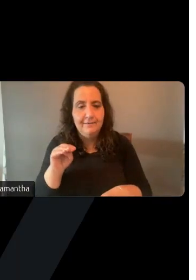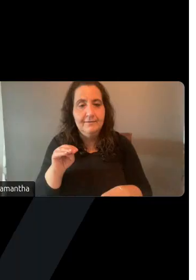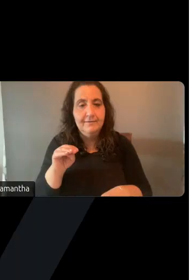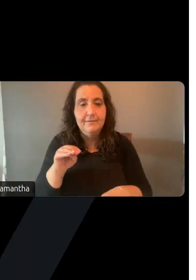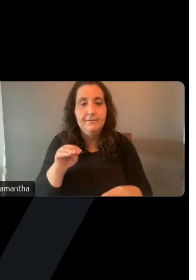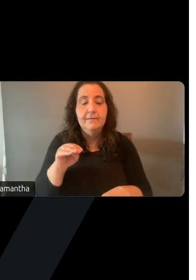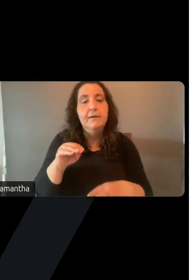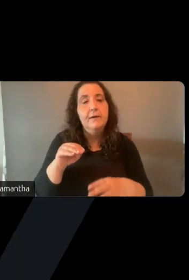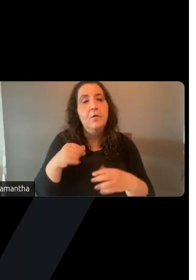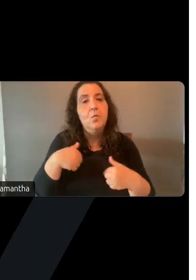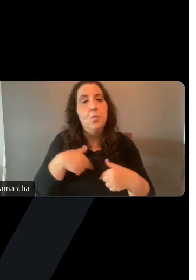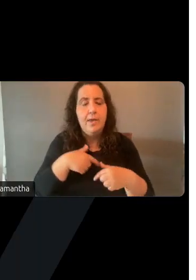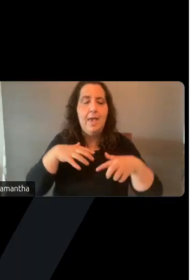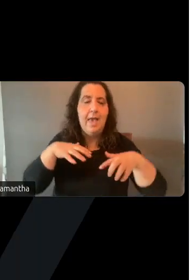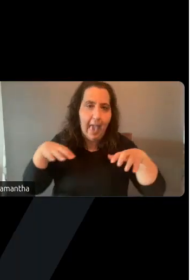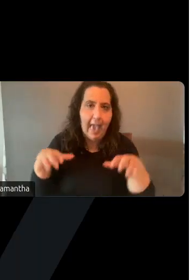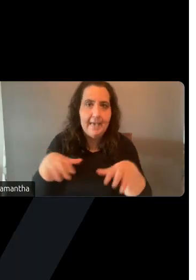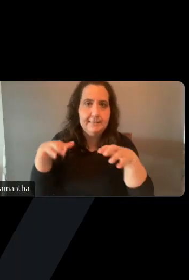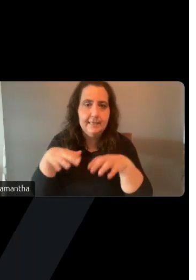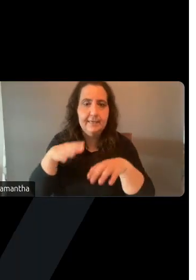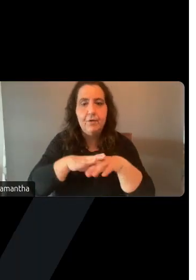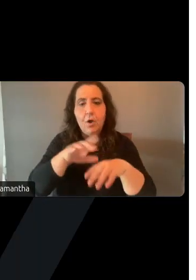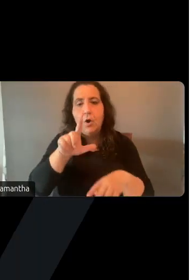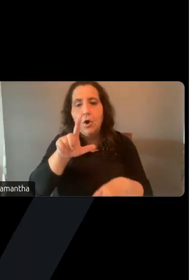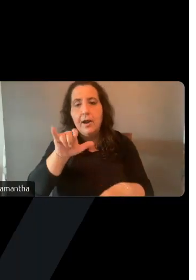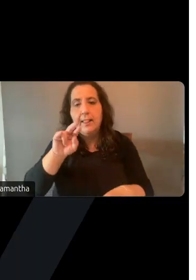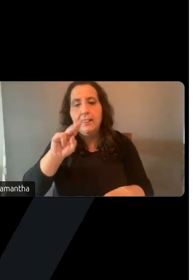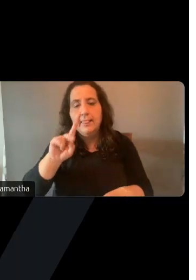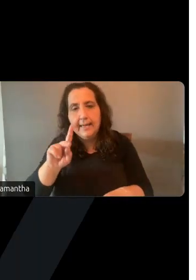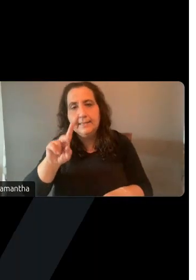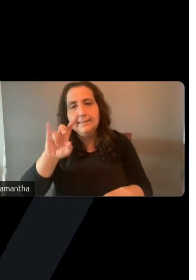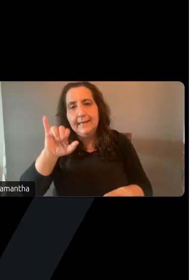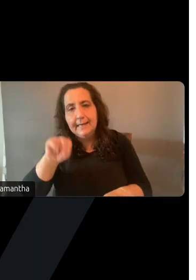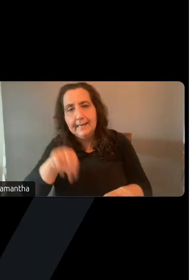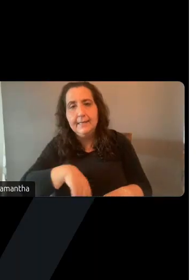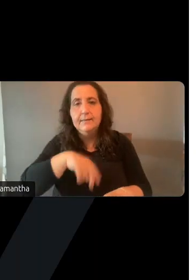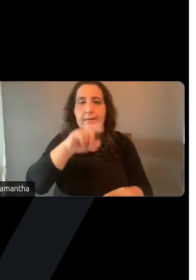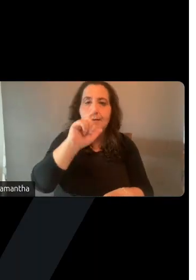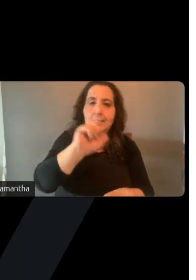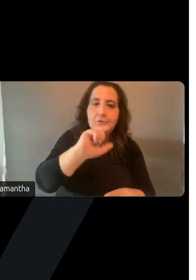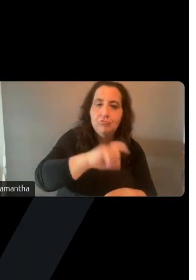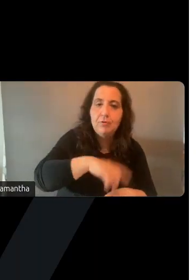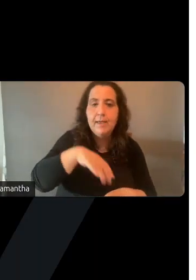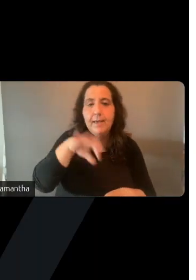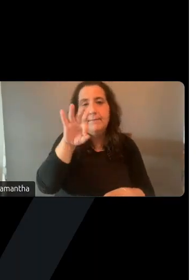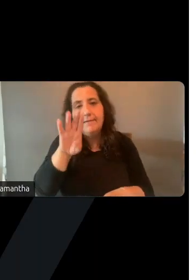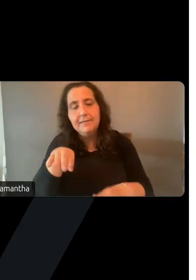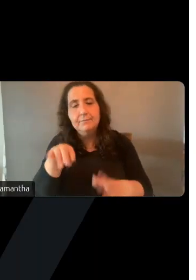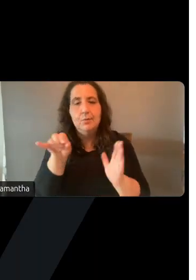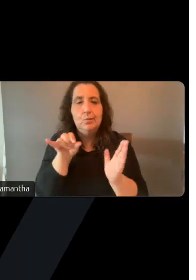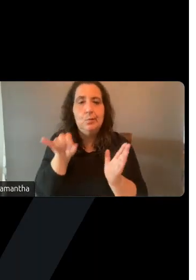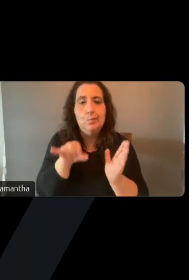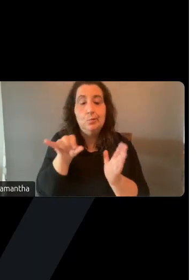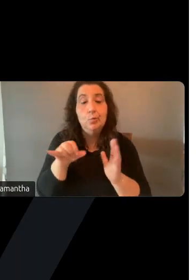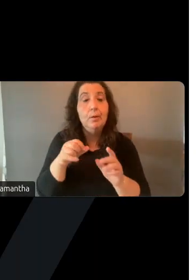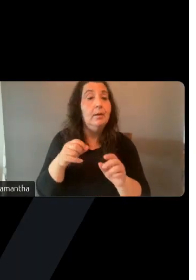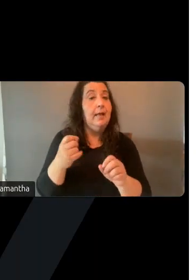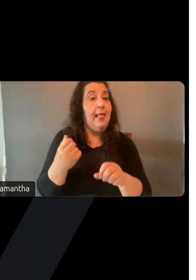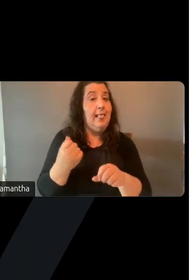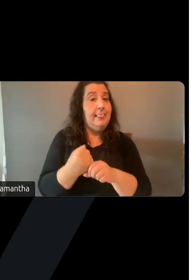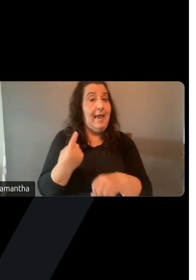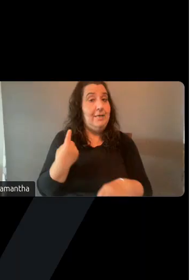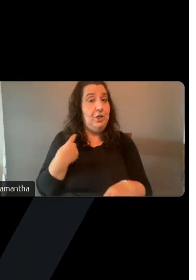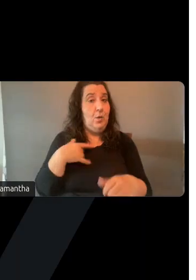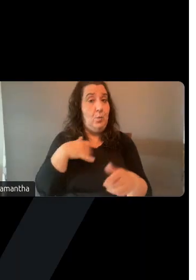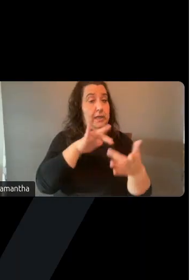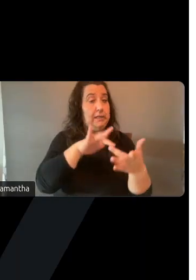are very, very active on LinkedIn, Instagram, Facebook, and YouTube. Last season, we reached